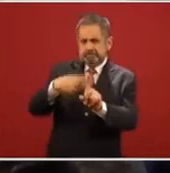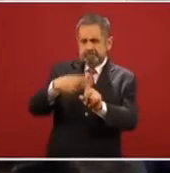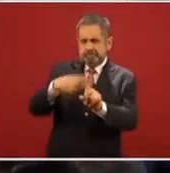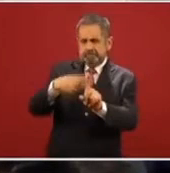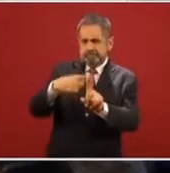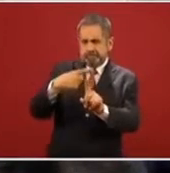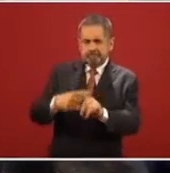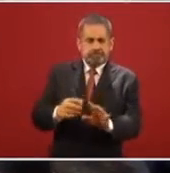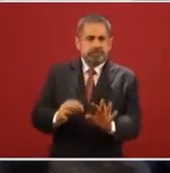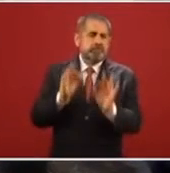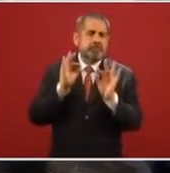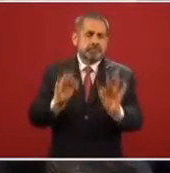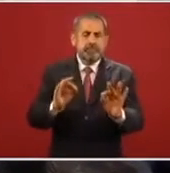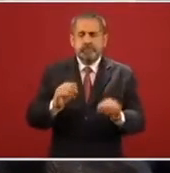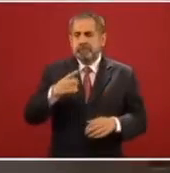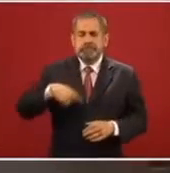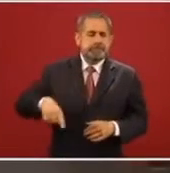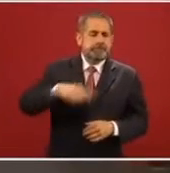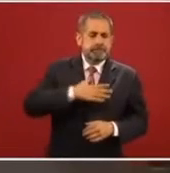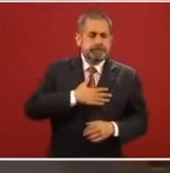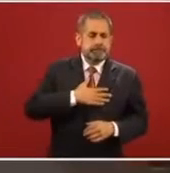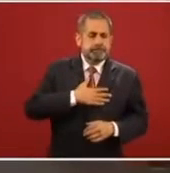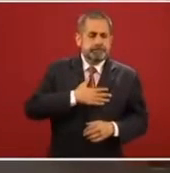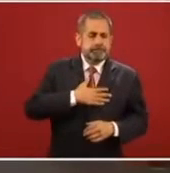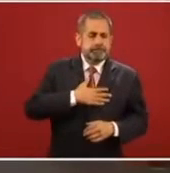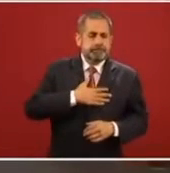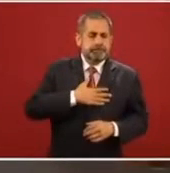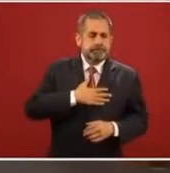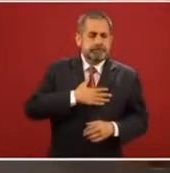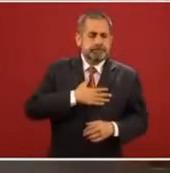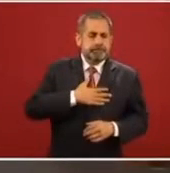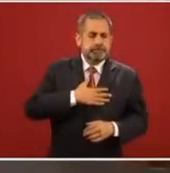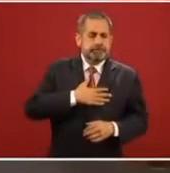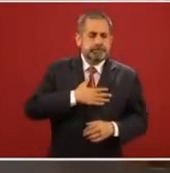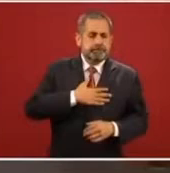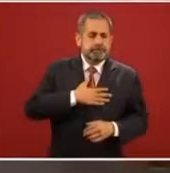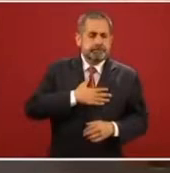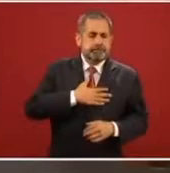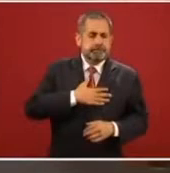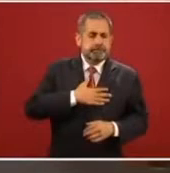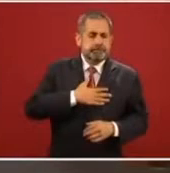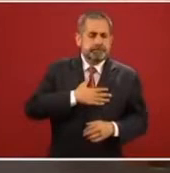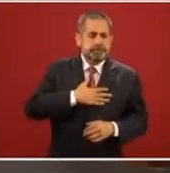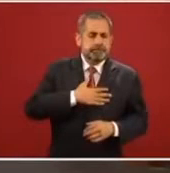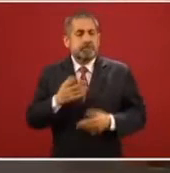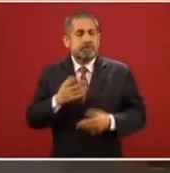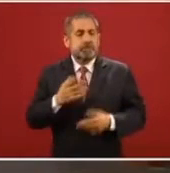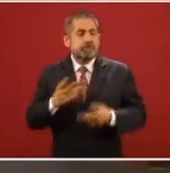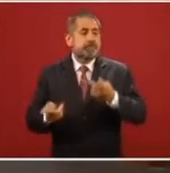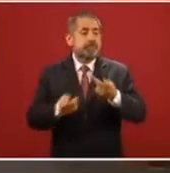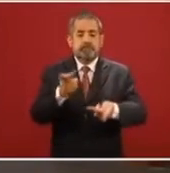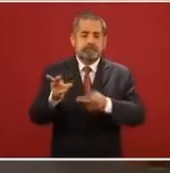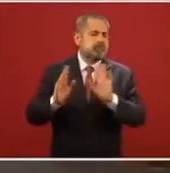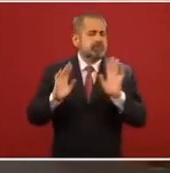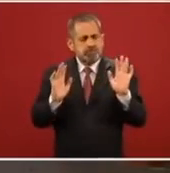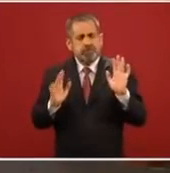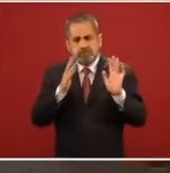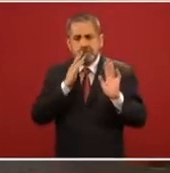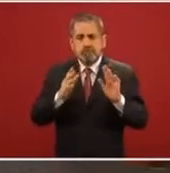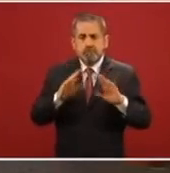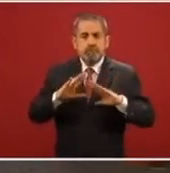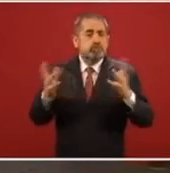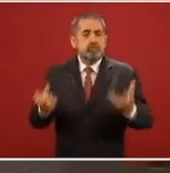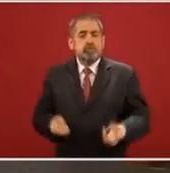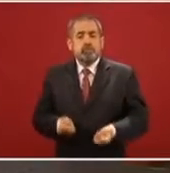y que ha sido también motivo de preguntas, which has also been a motive for questions, que es cuánto se